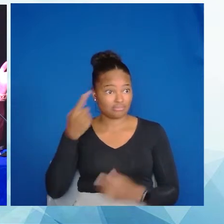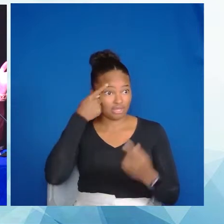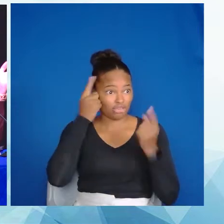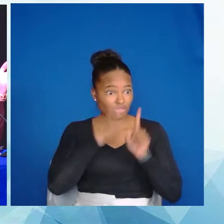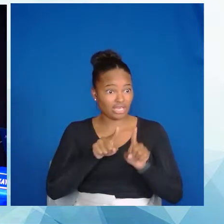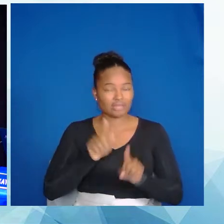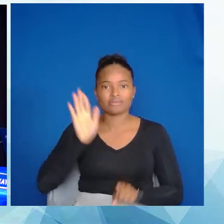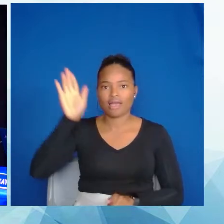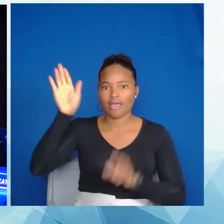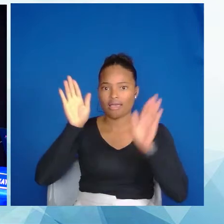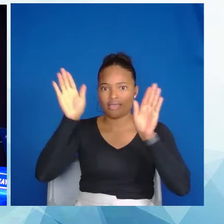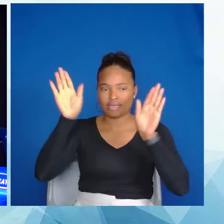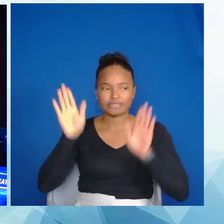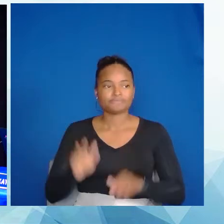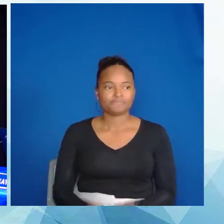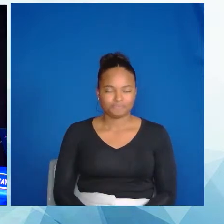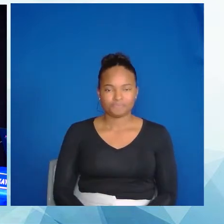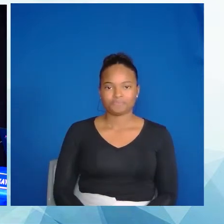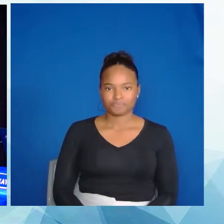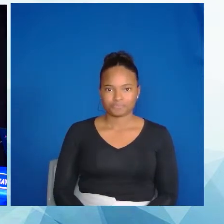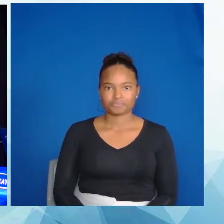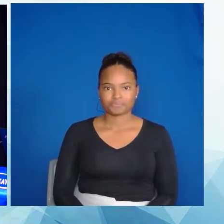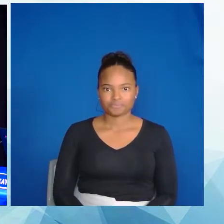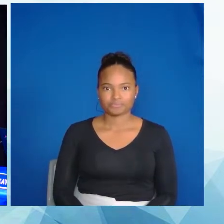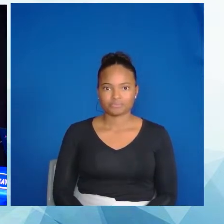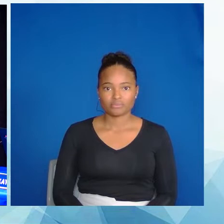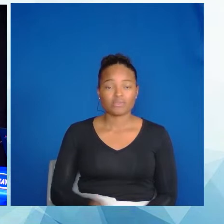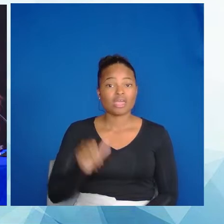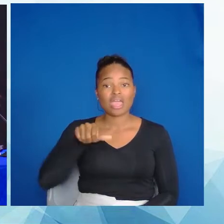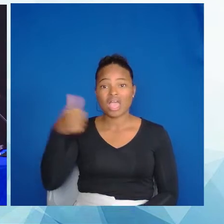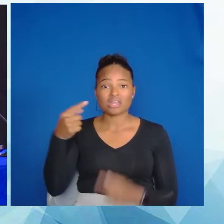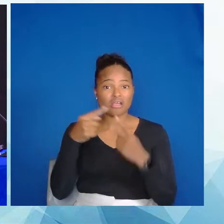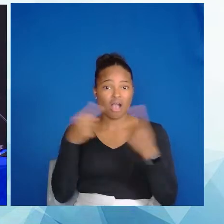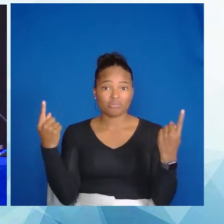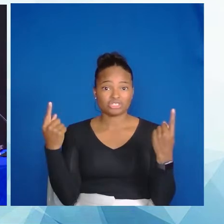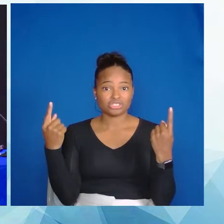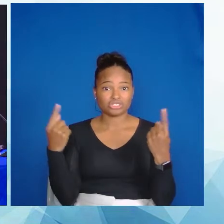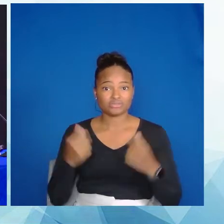Aye. Aye. Aye. Aye. Any opposition?